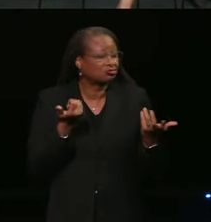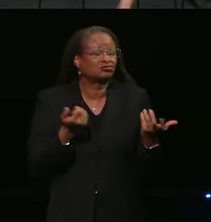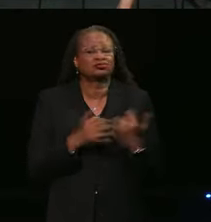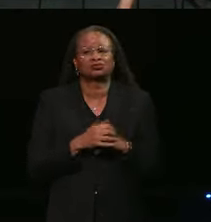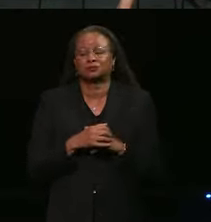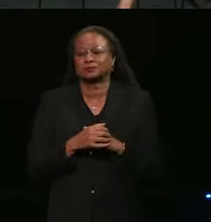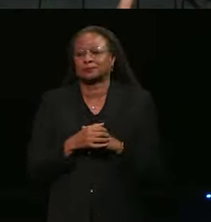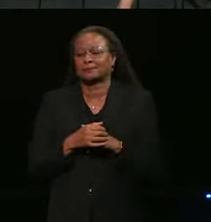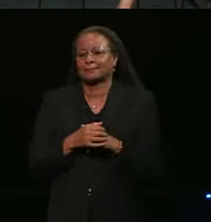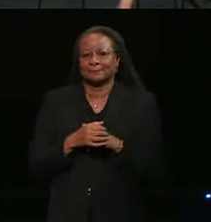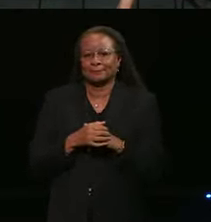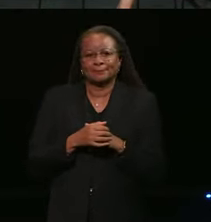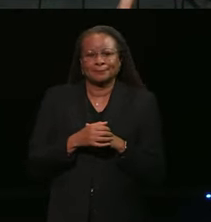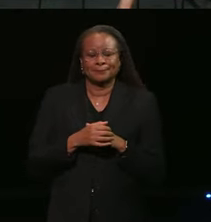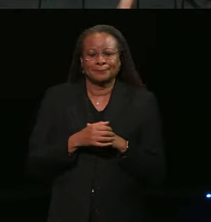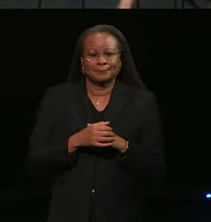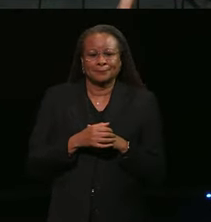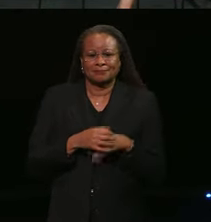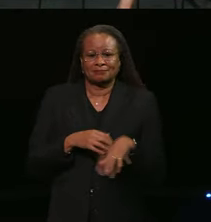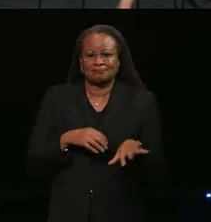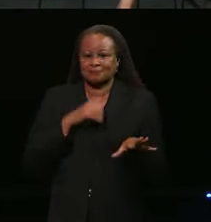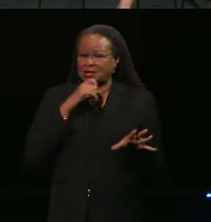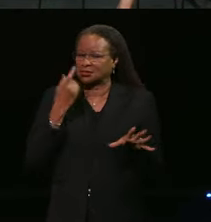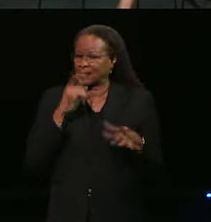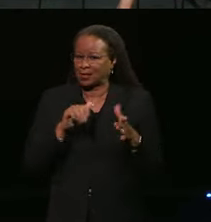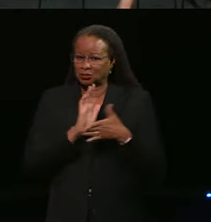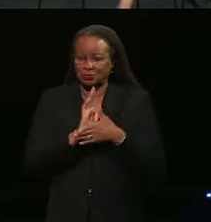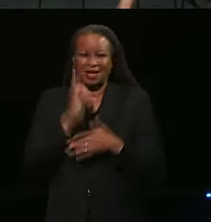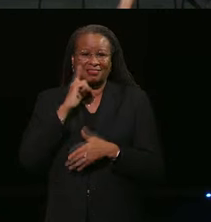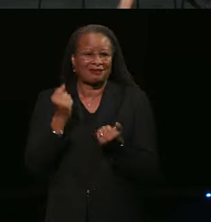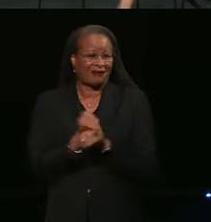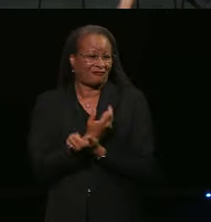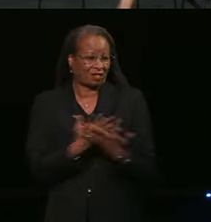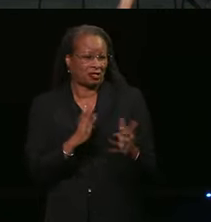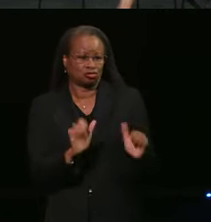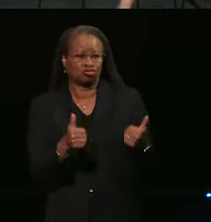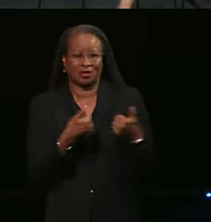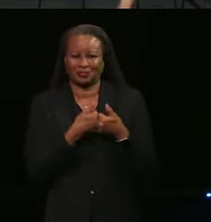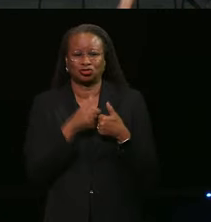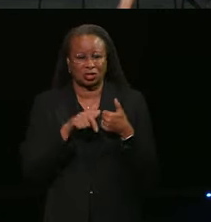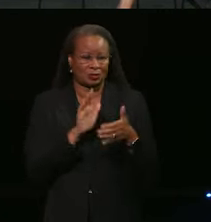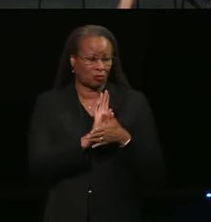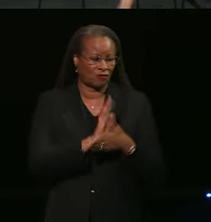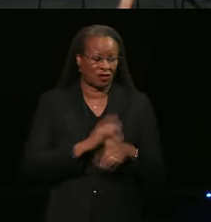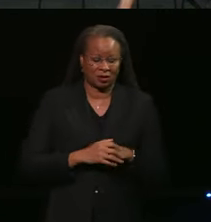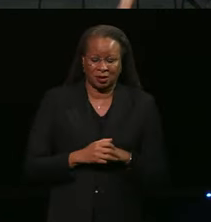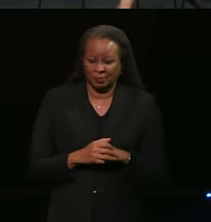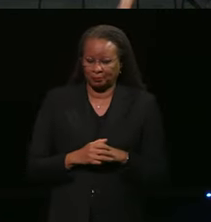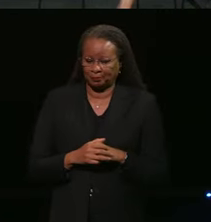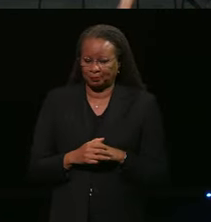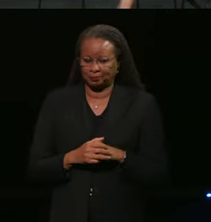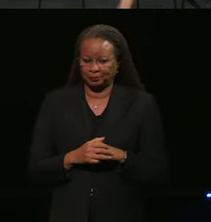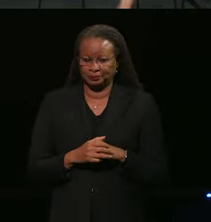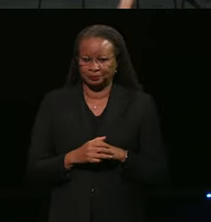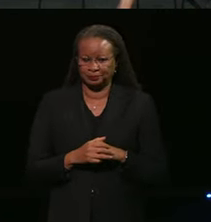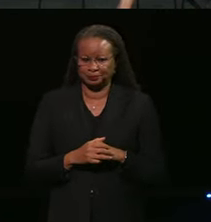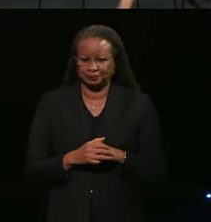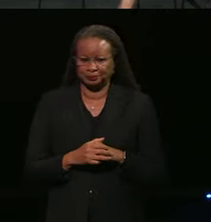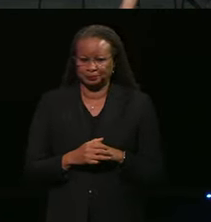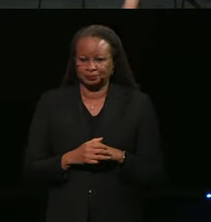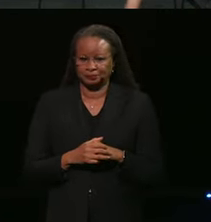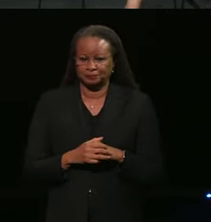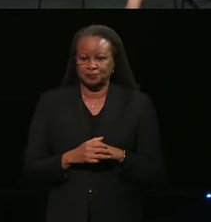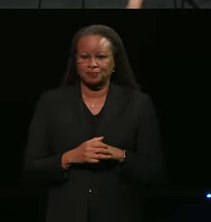This is not something. In this movie, I think everything is challenging, and the challenge thing is